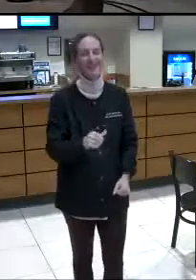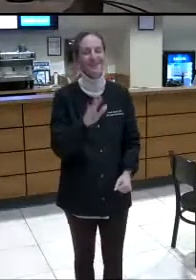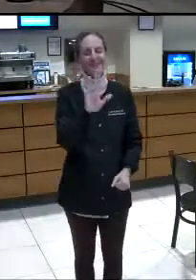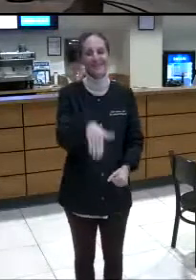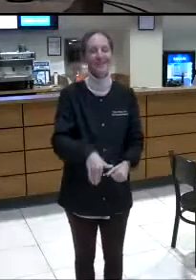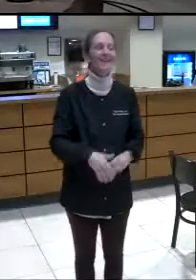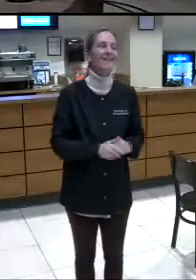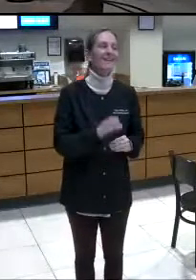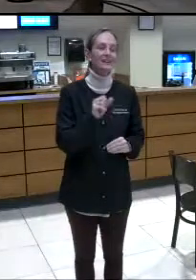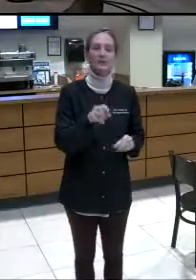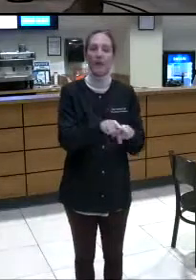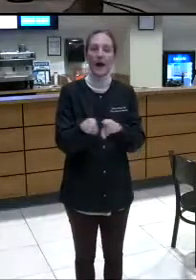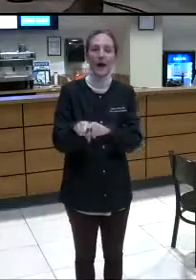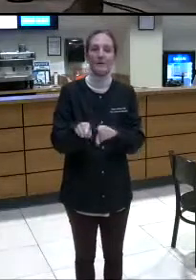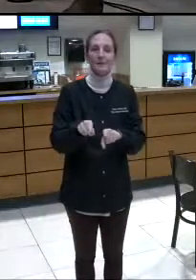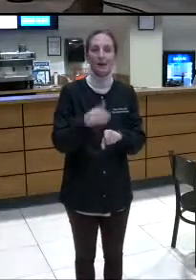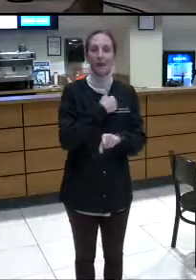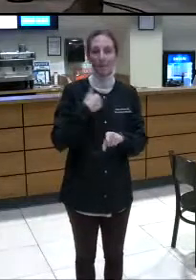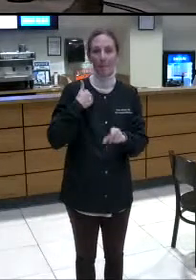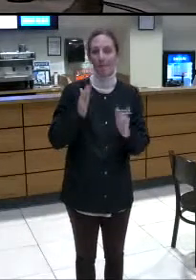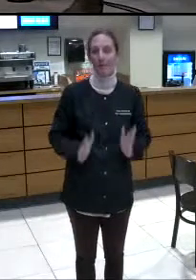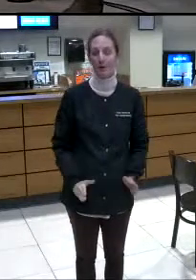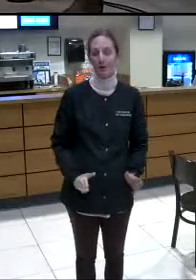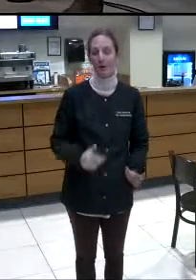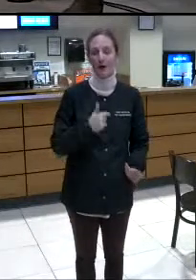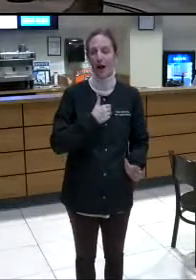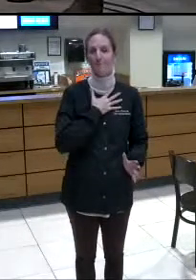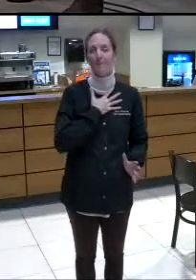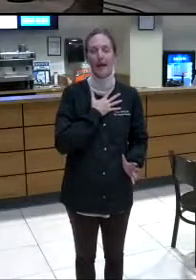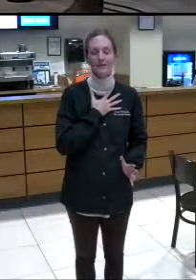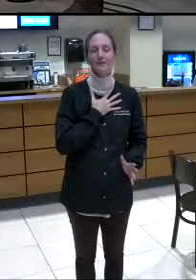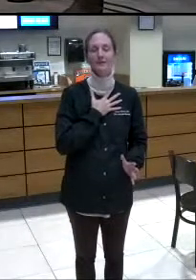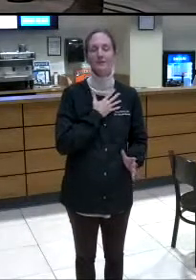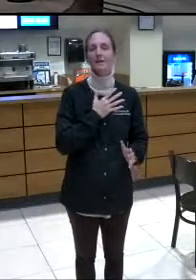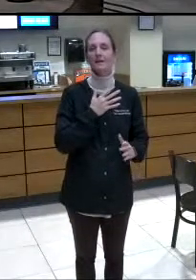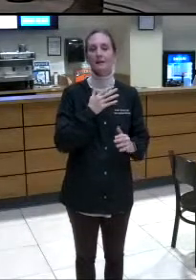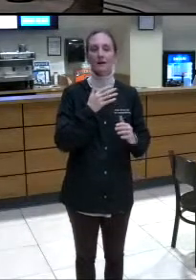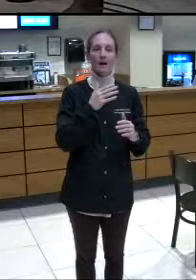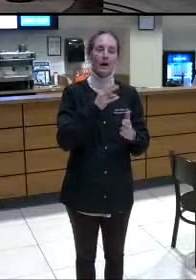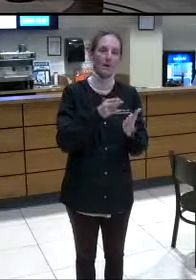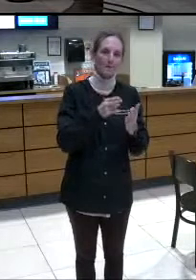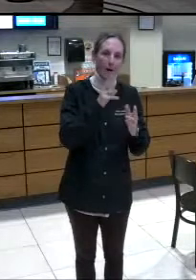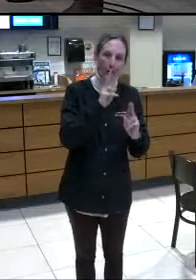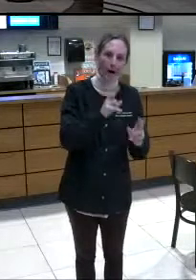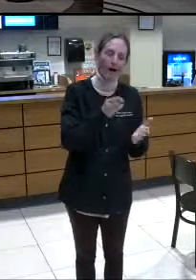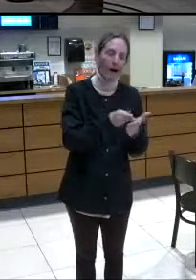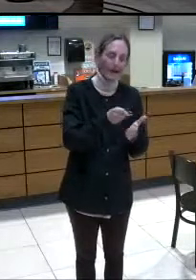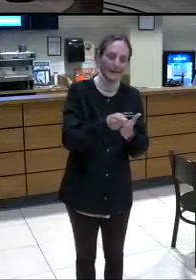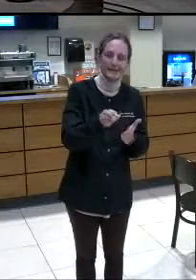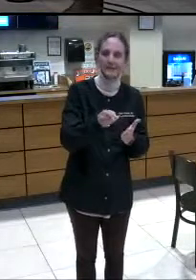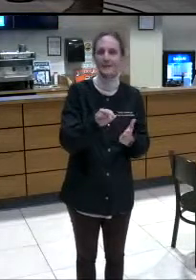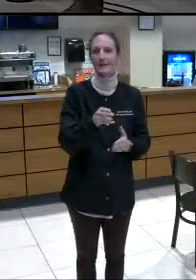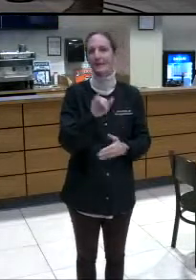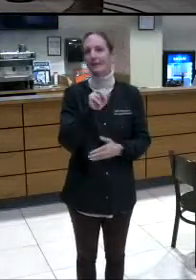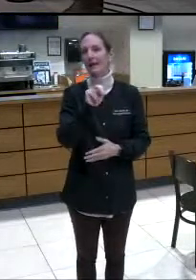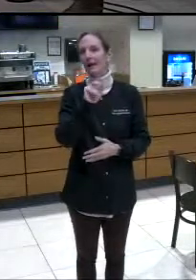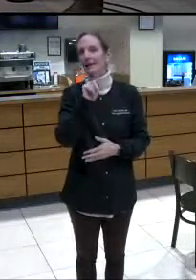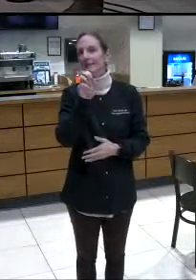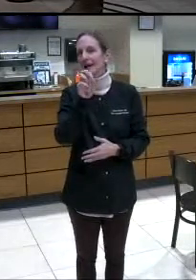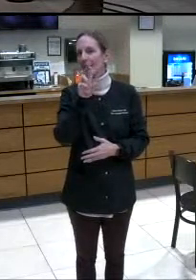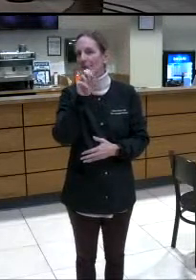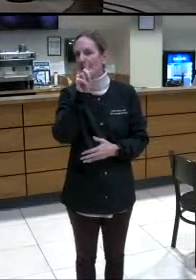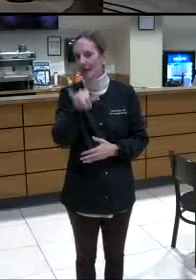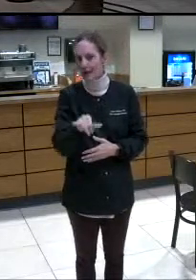As a board member, I am passionate about honesty, integrity, fidelity, and managing